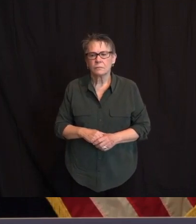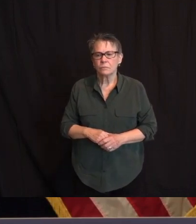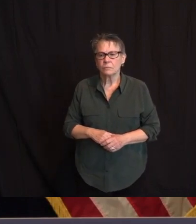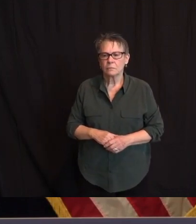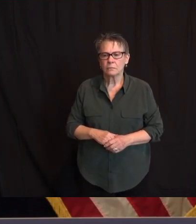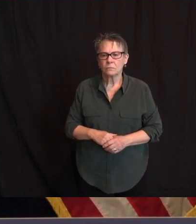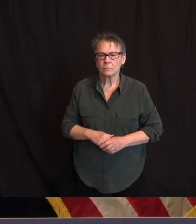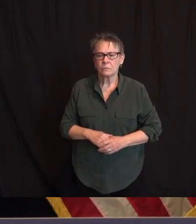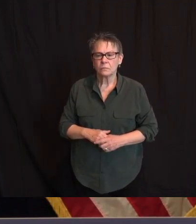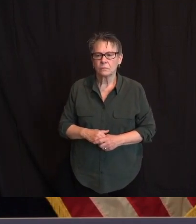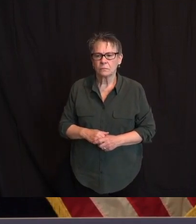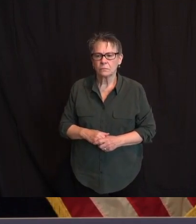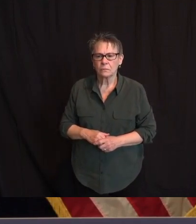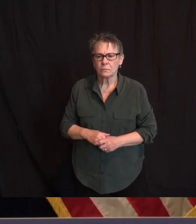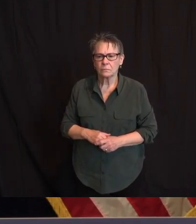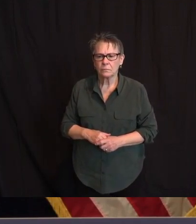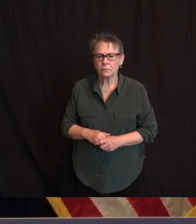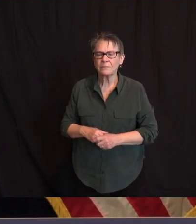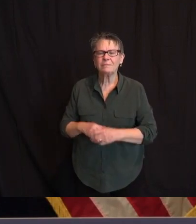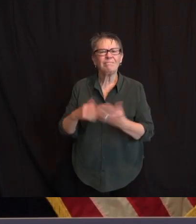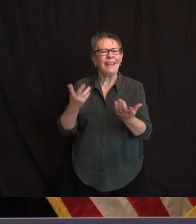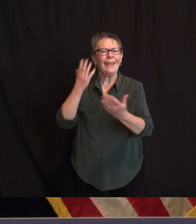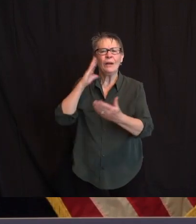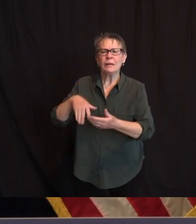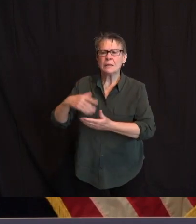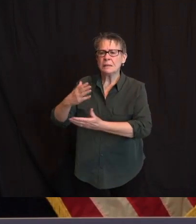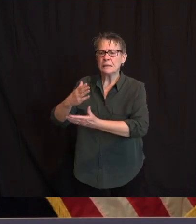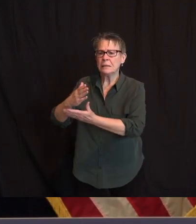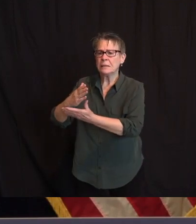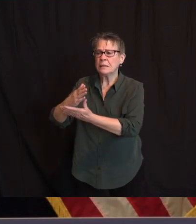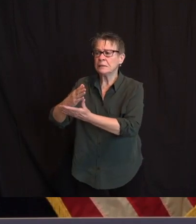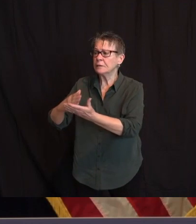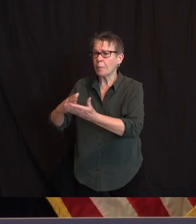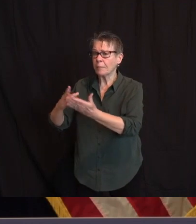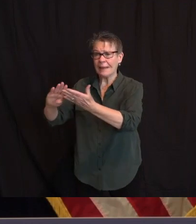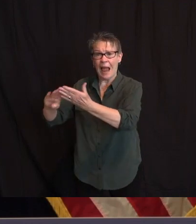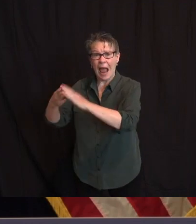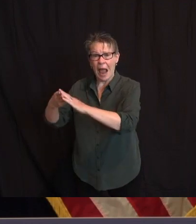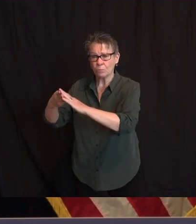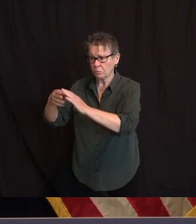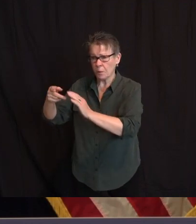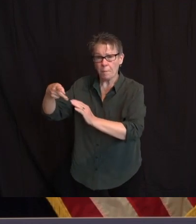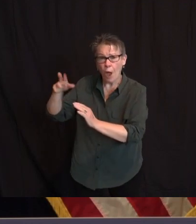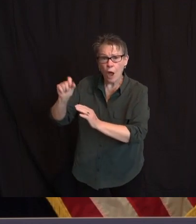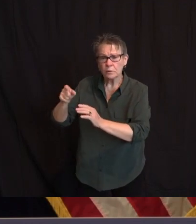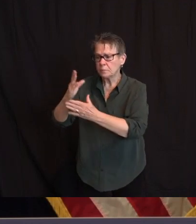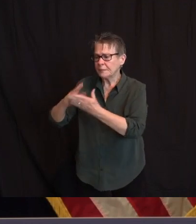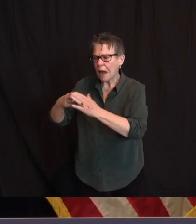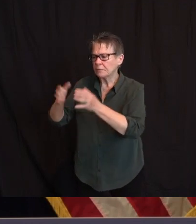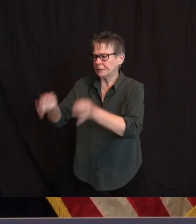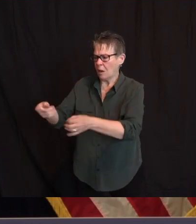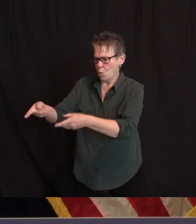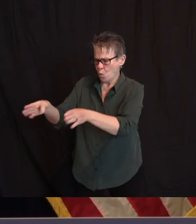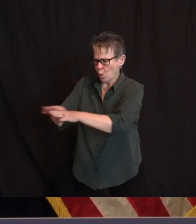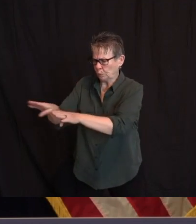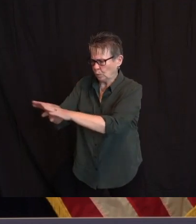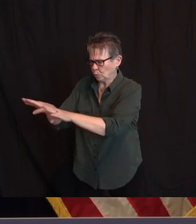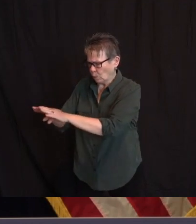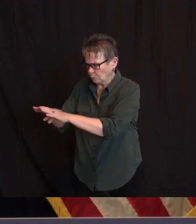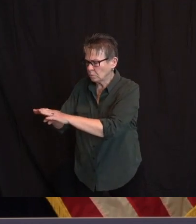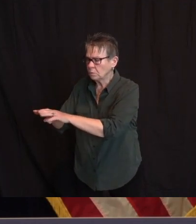my parks to hang out. Is that something we may reconsider perhaps? But the overwhelming